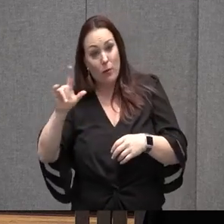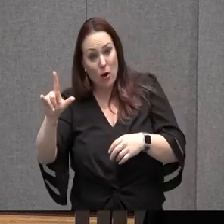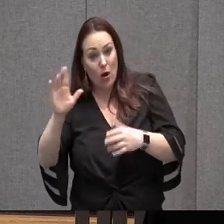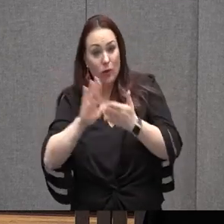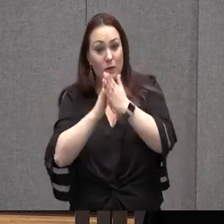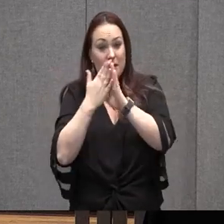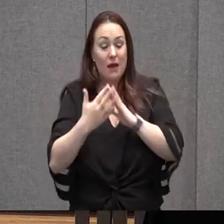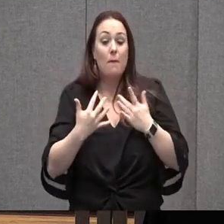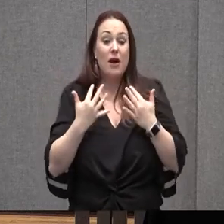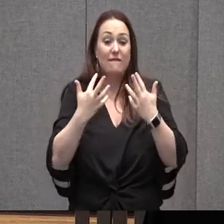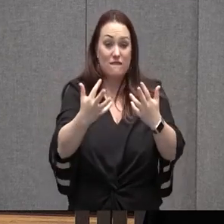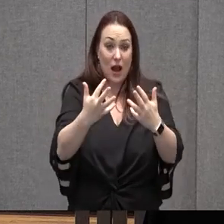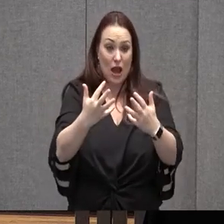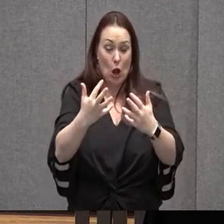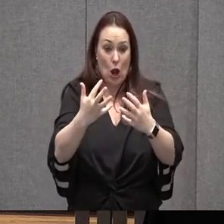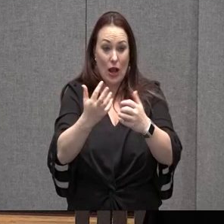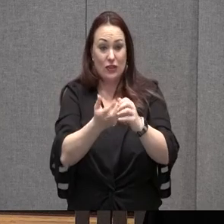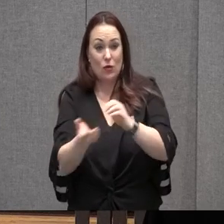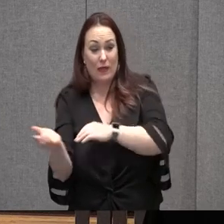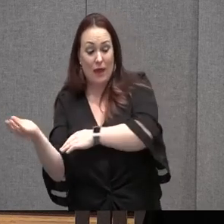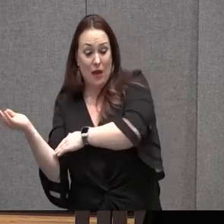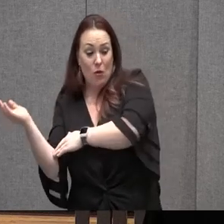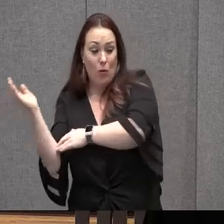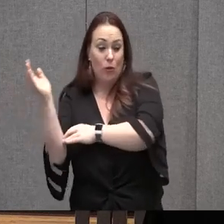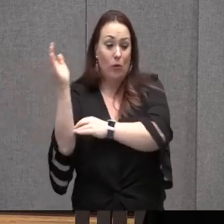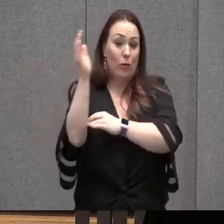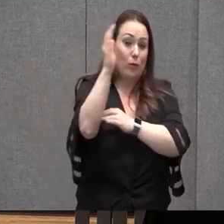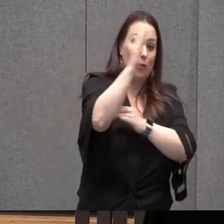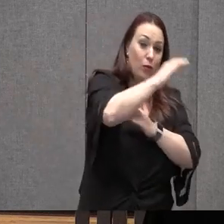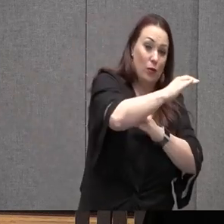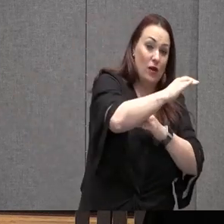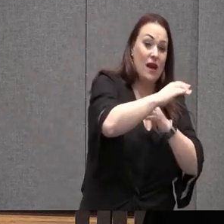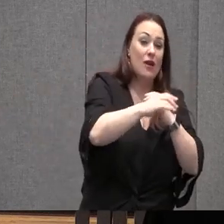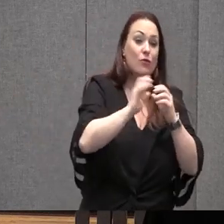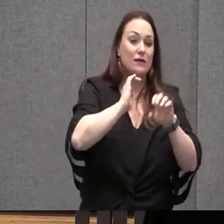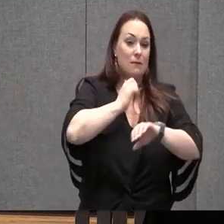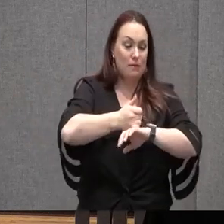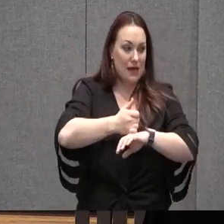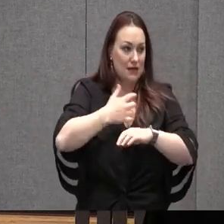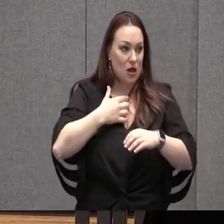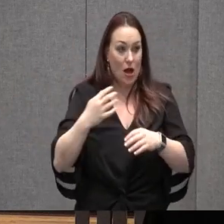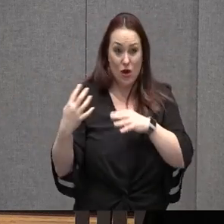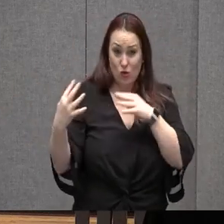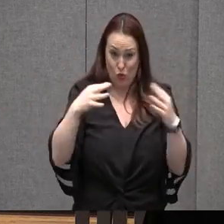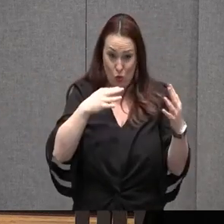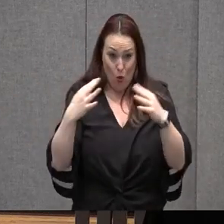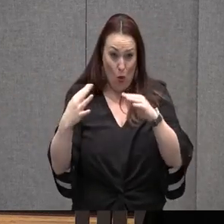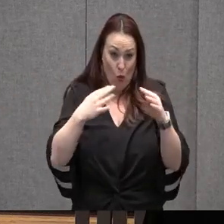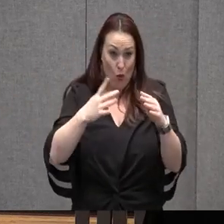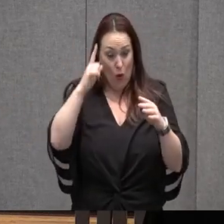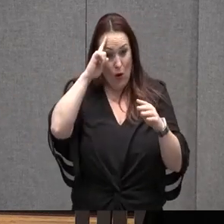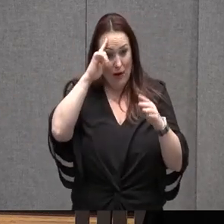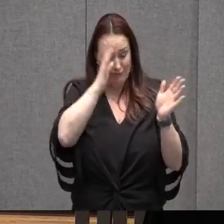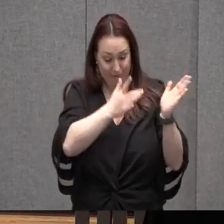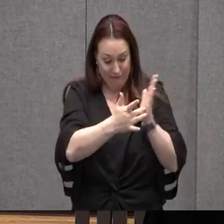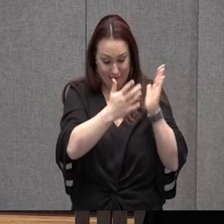them. Wow. So it was all based on warfare. You know, it's speaking of the design process with